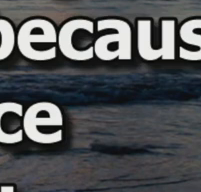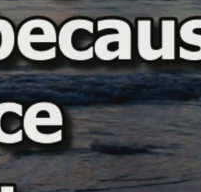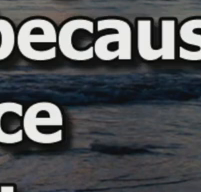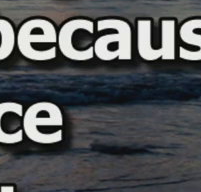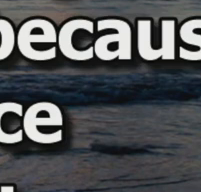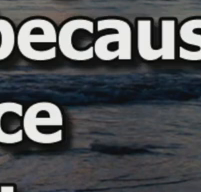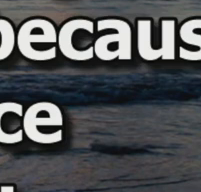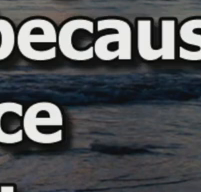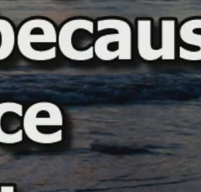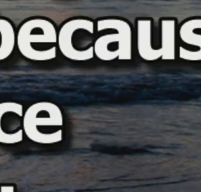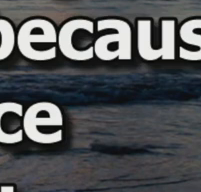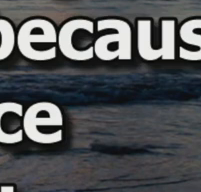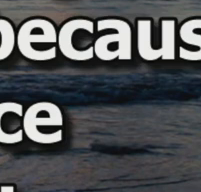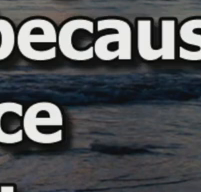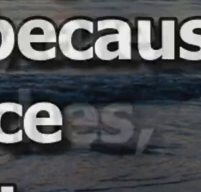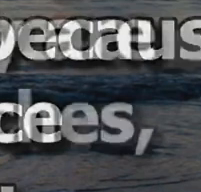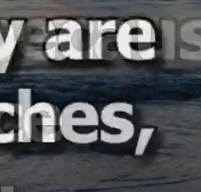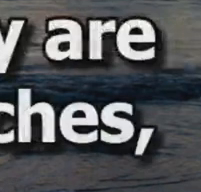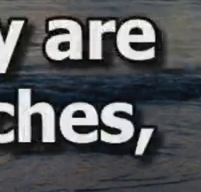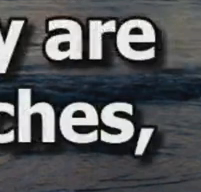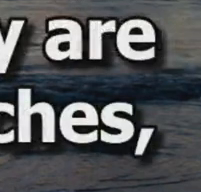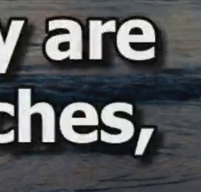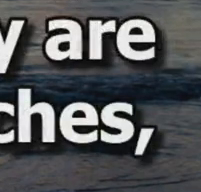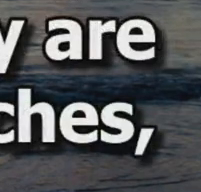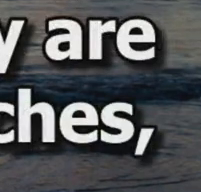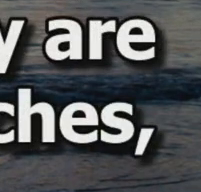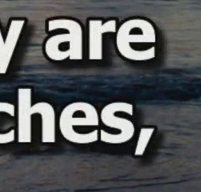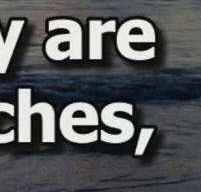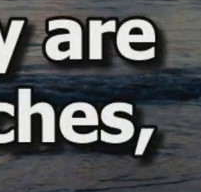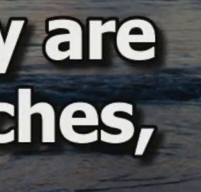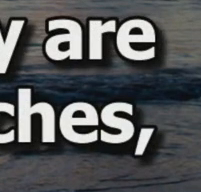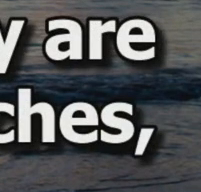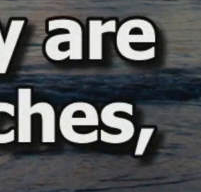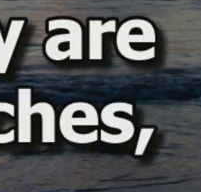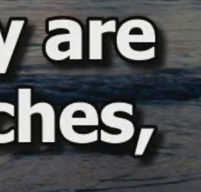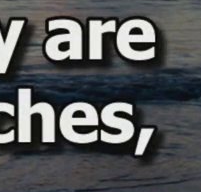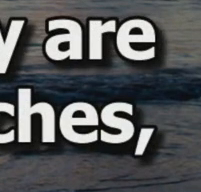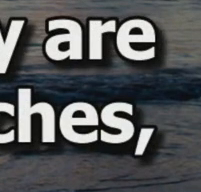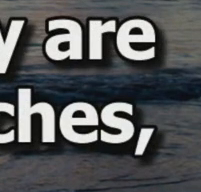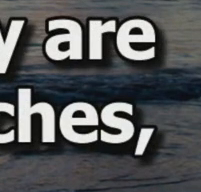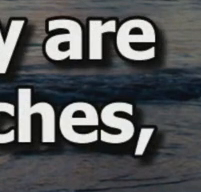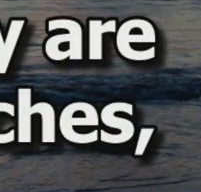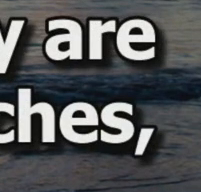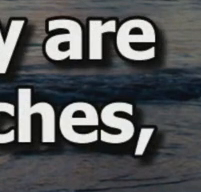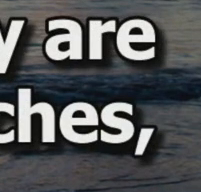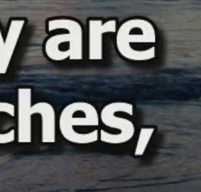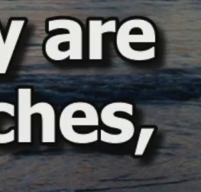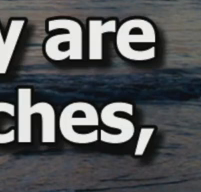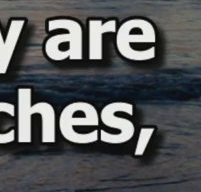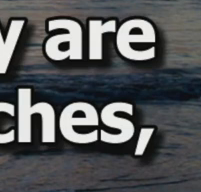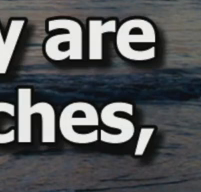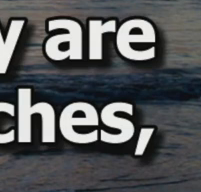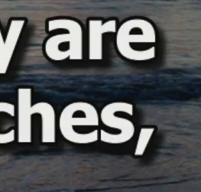the great confidence which we have in you. If anyone inquires about Titus, he is my partner and